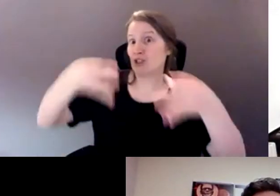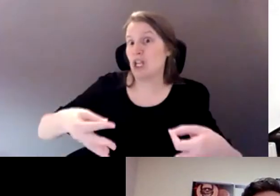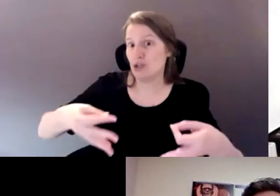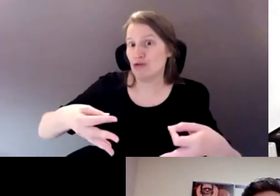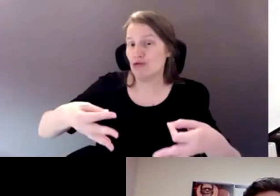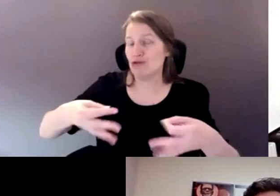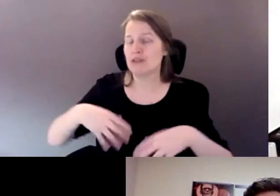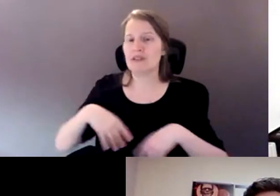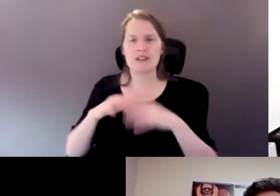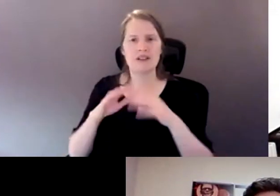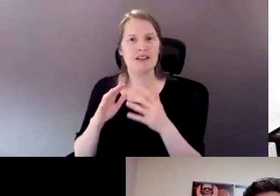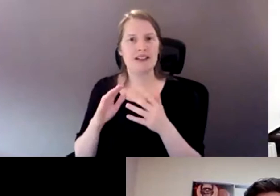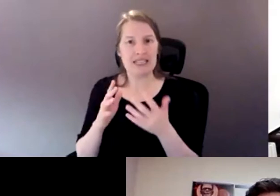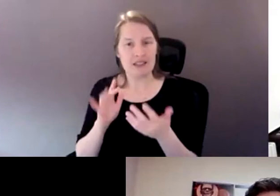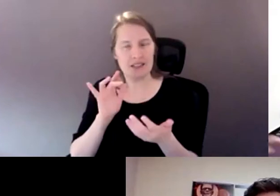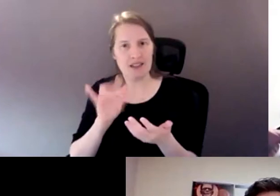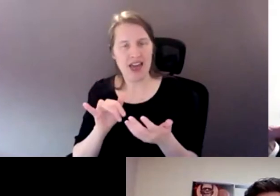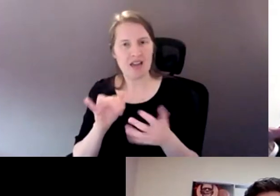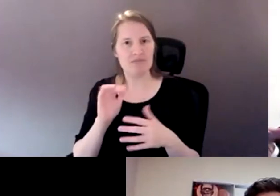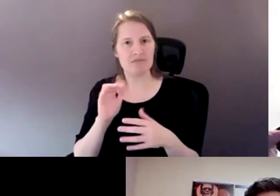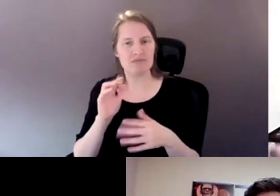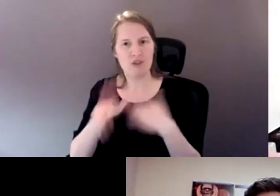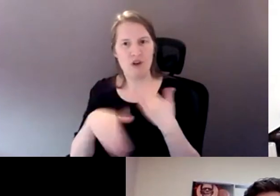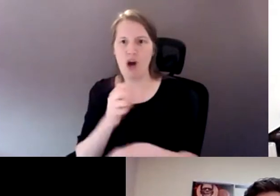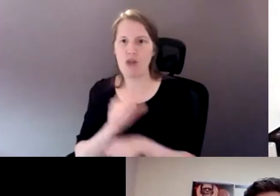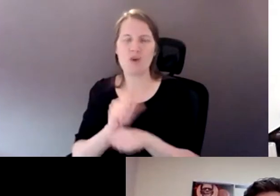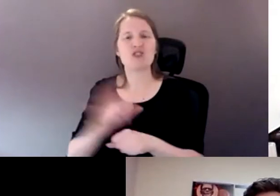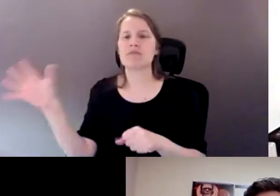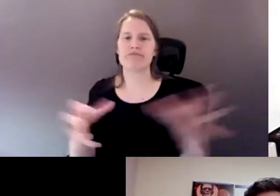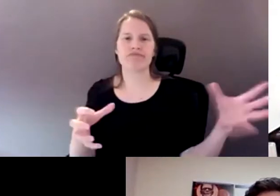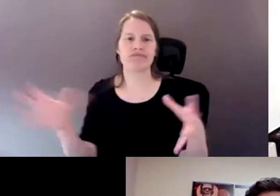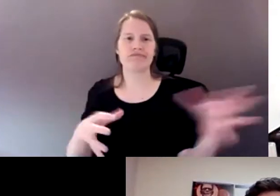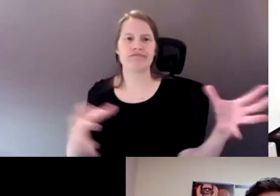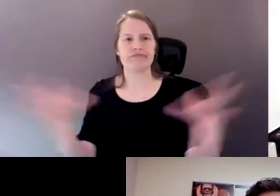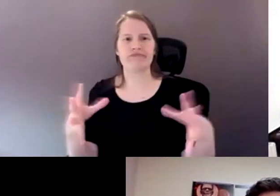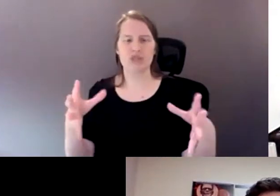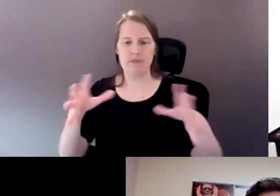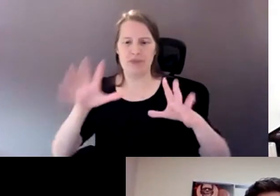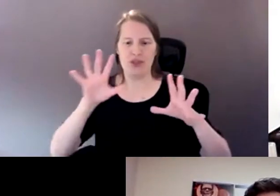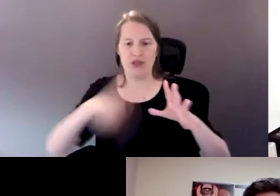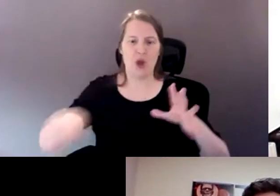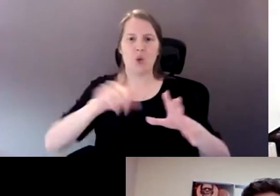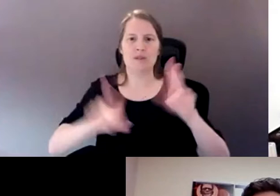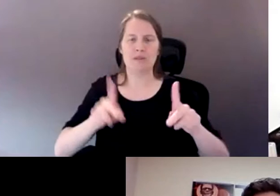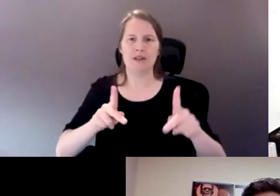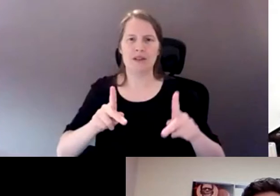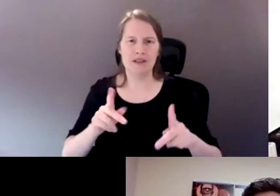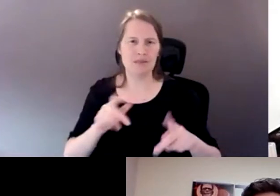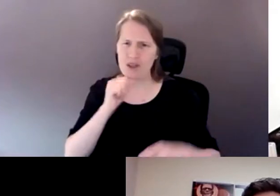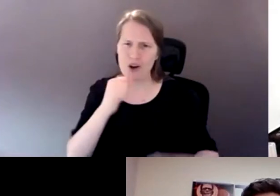is precisely that it does that work of grouping the heterogeneity into a